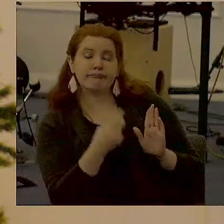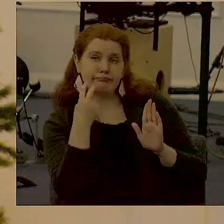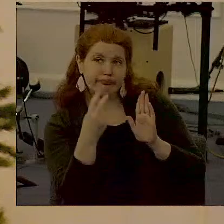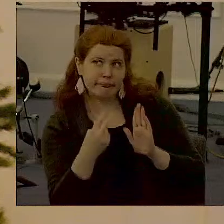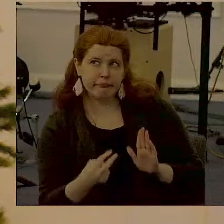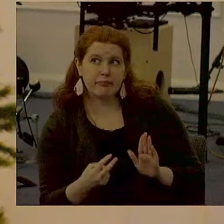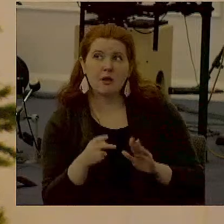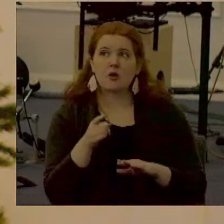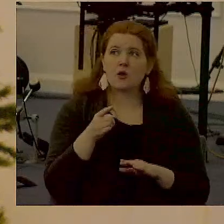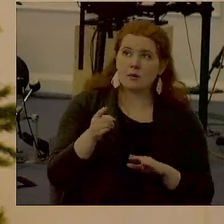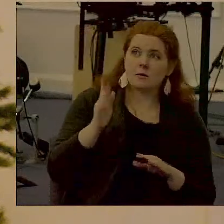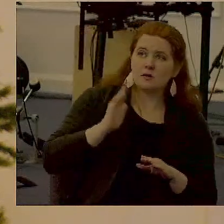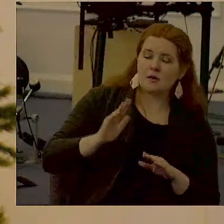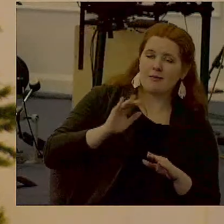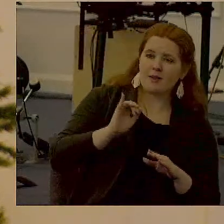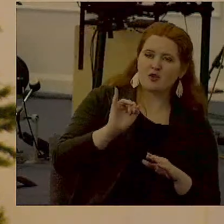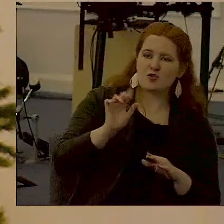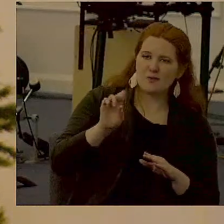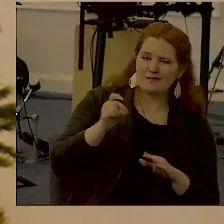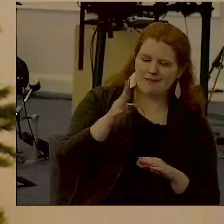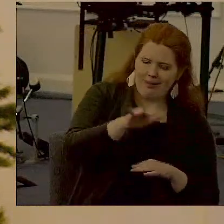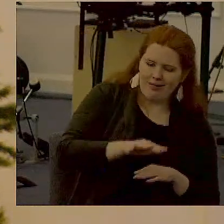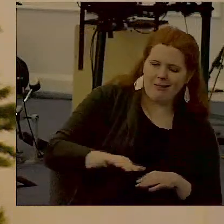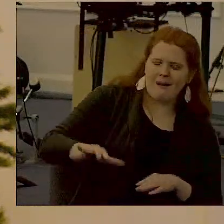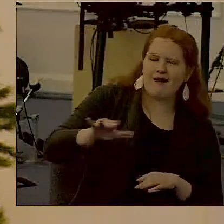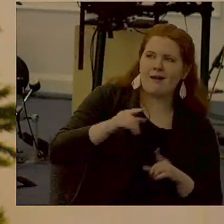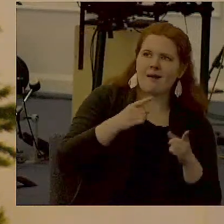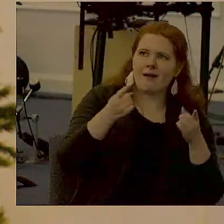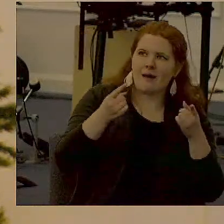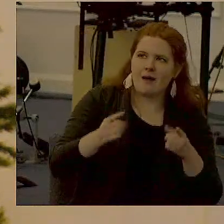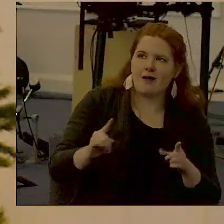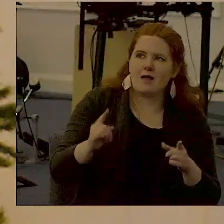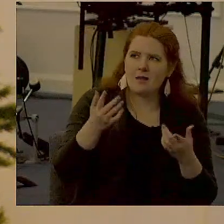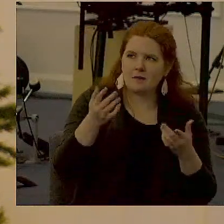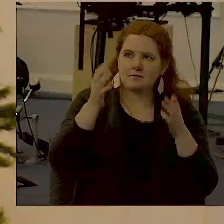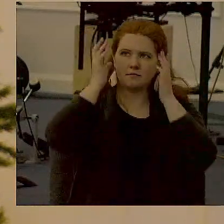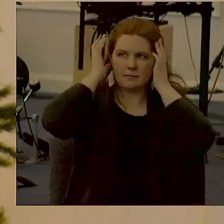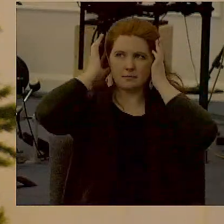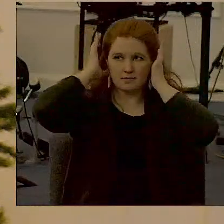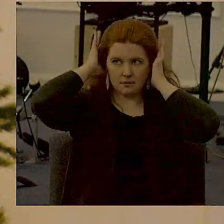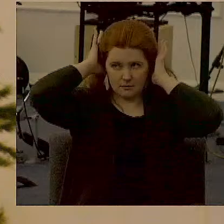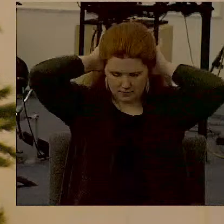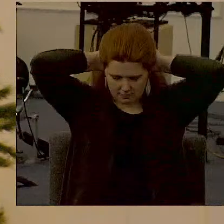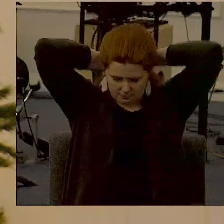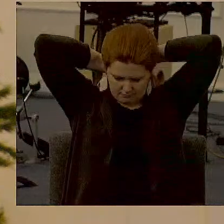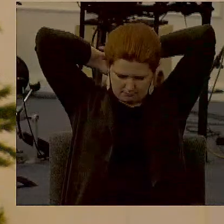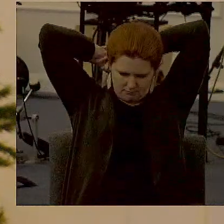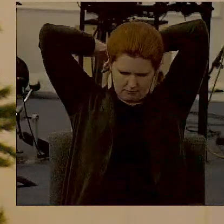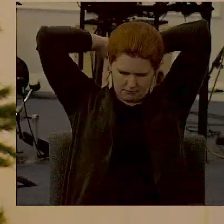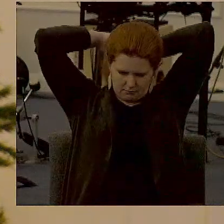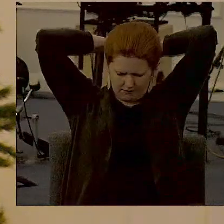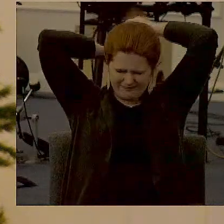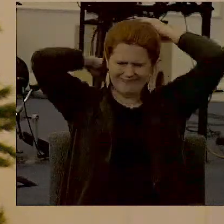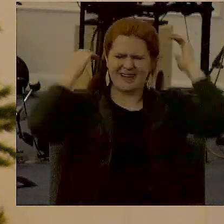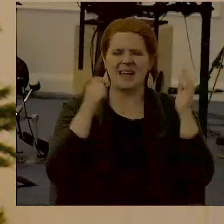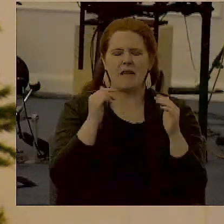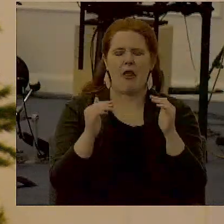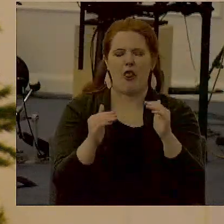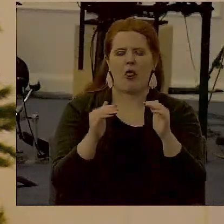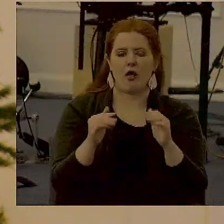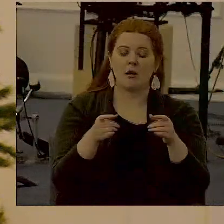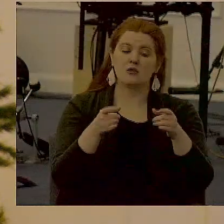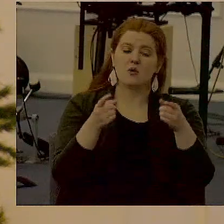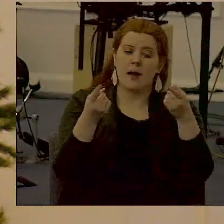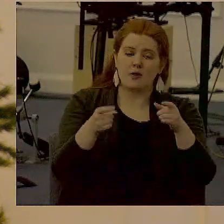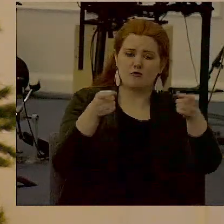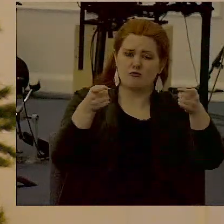you, O Bethlehem, in the land of Judea, by no means are the least among the rulers of